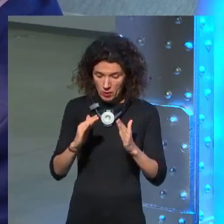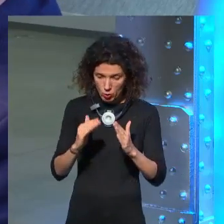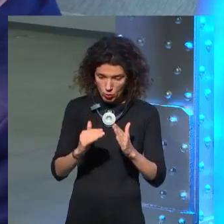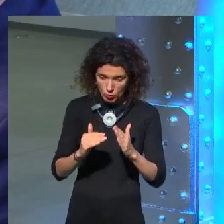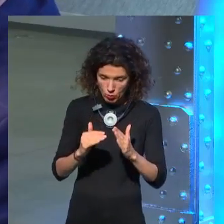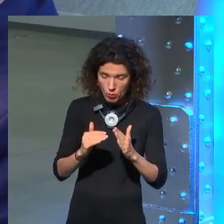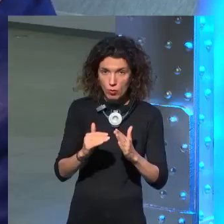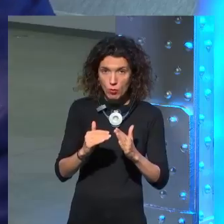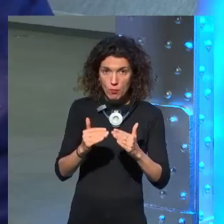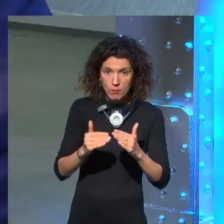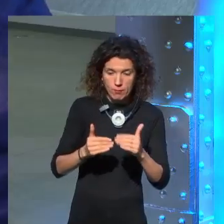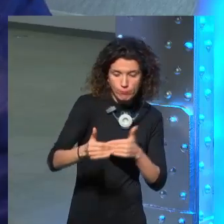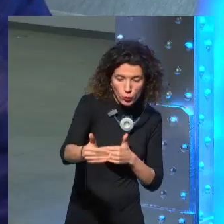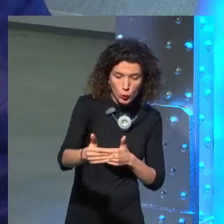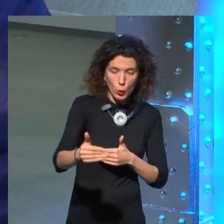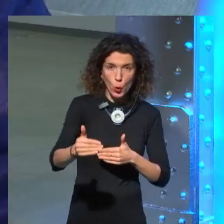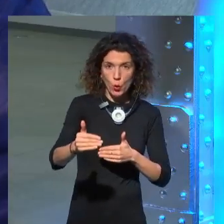somehow overtakes us